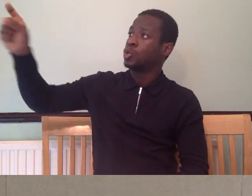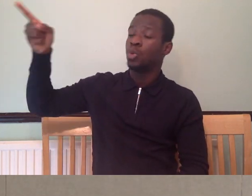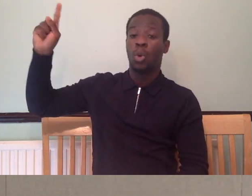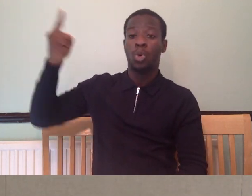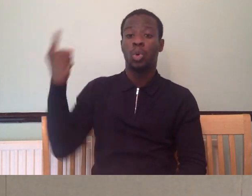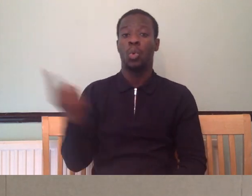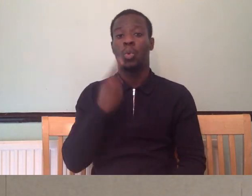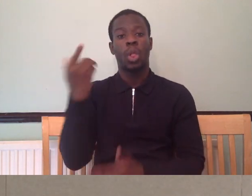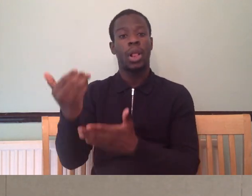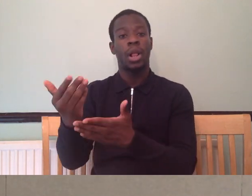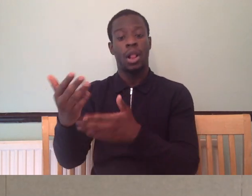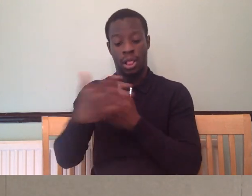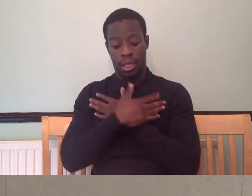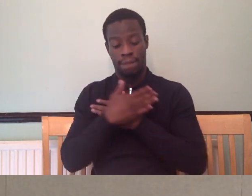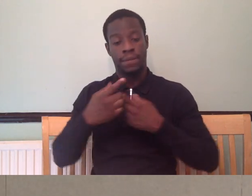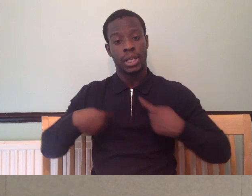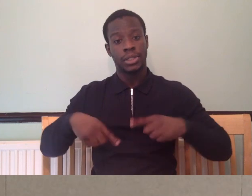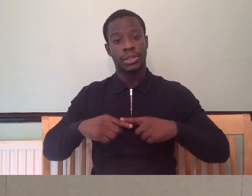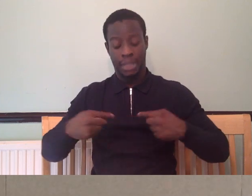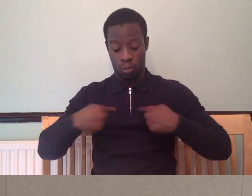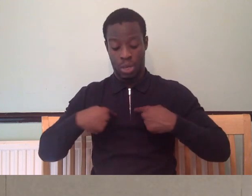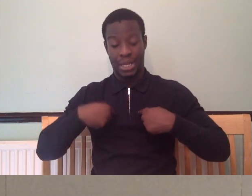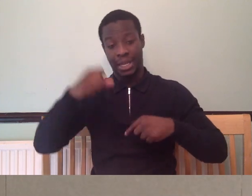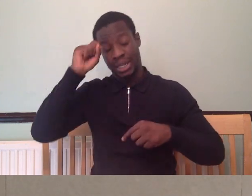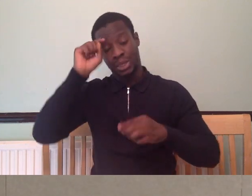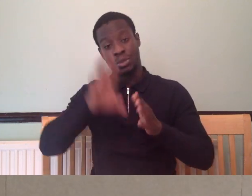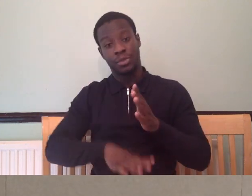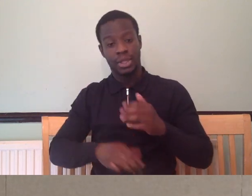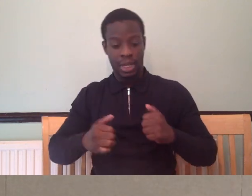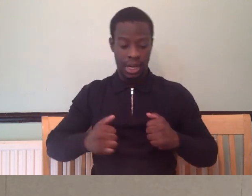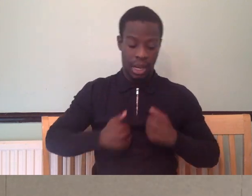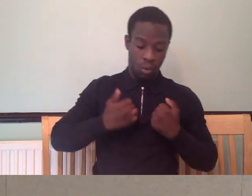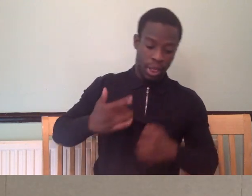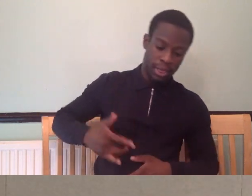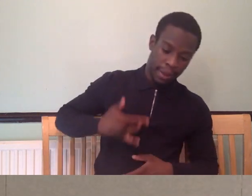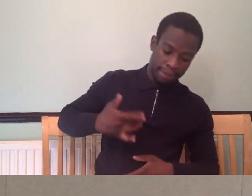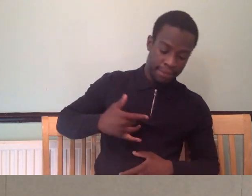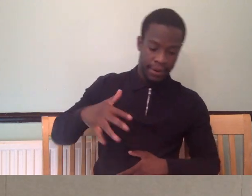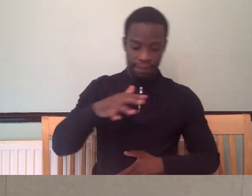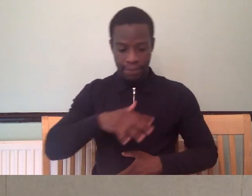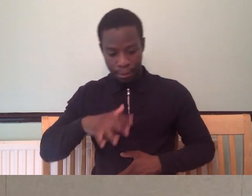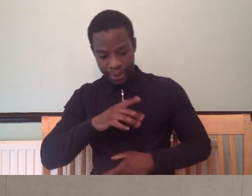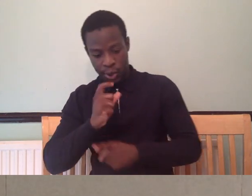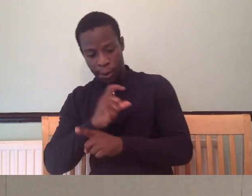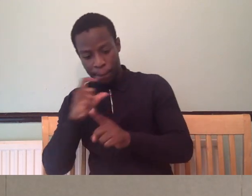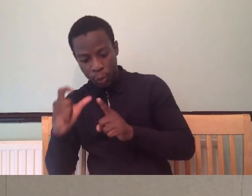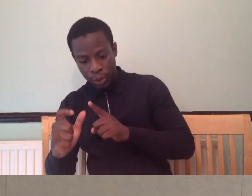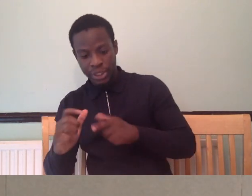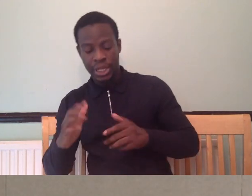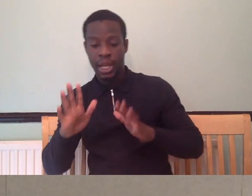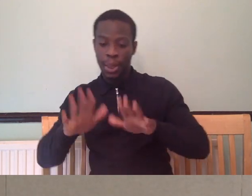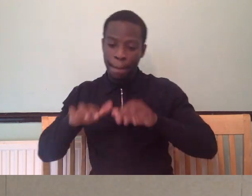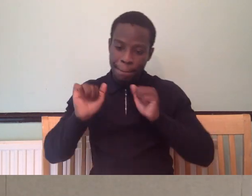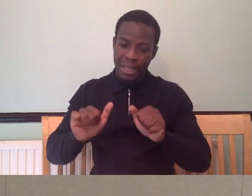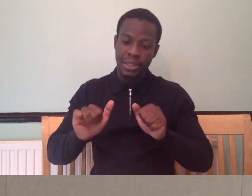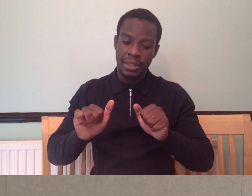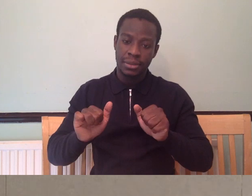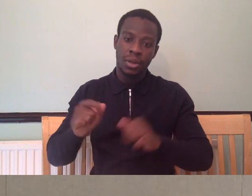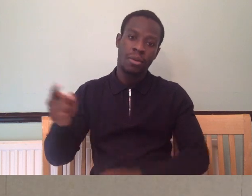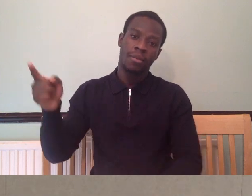us, that we might experience in our lives, in our families, in our communities, the blessing of